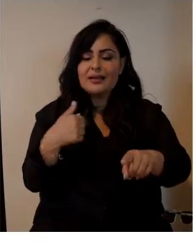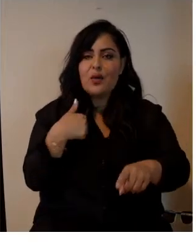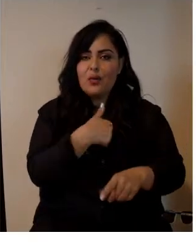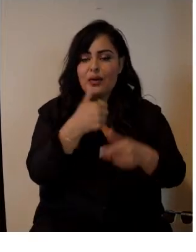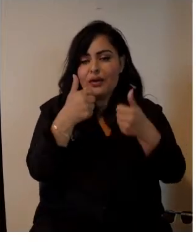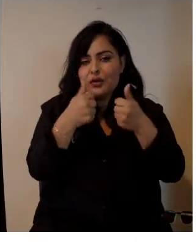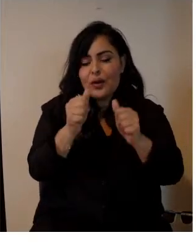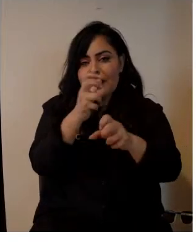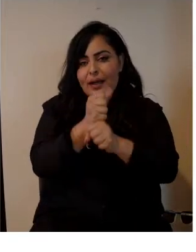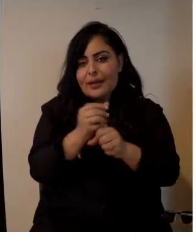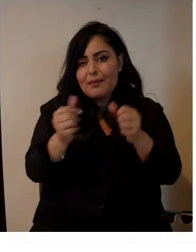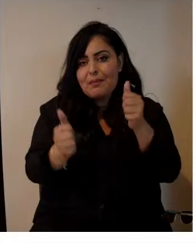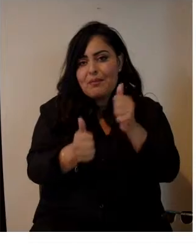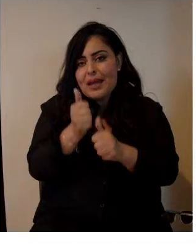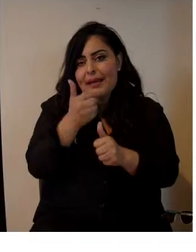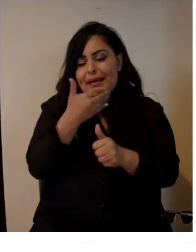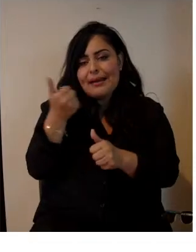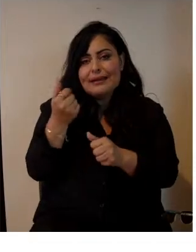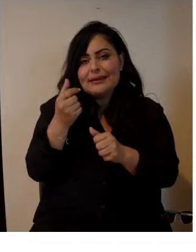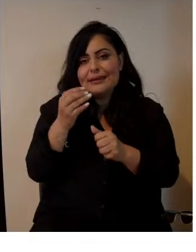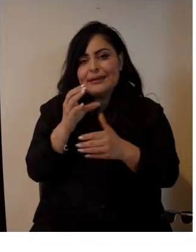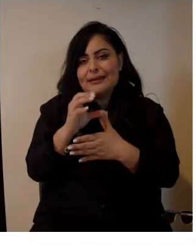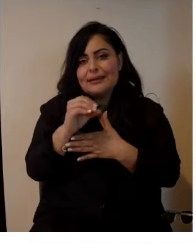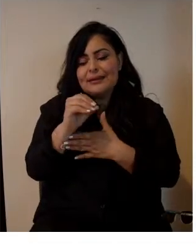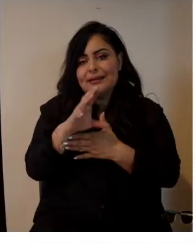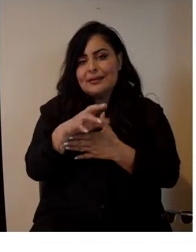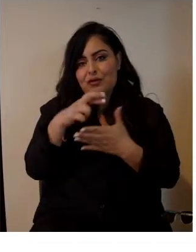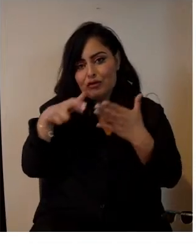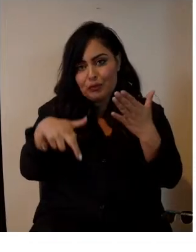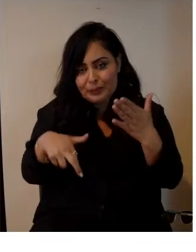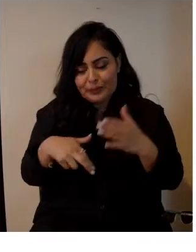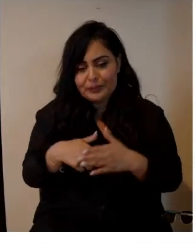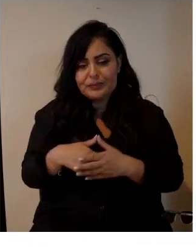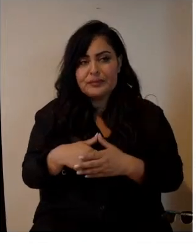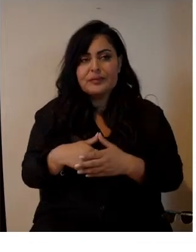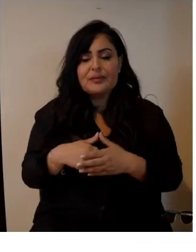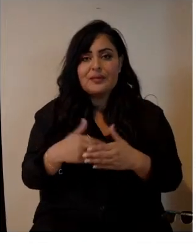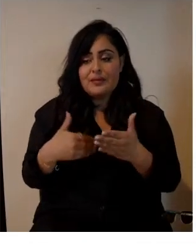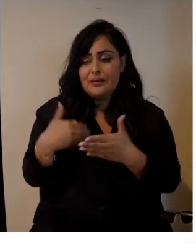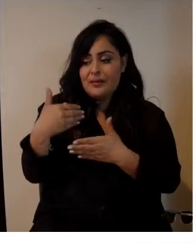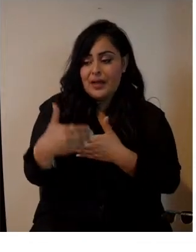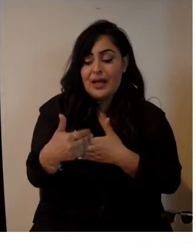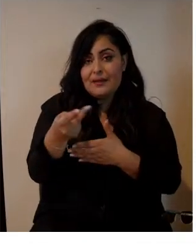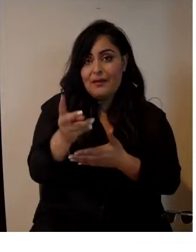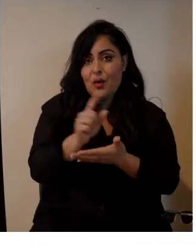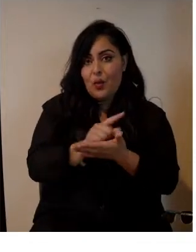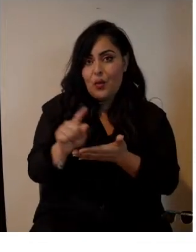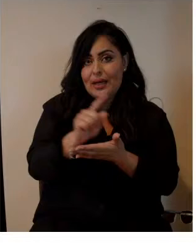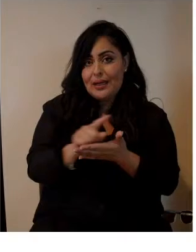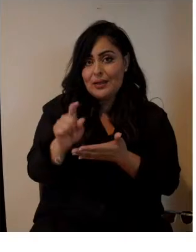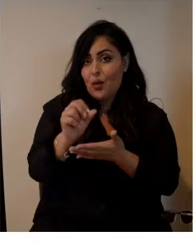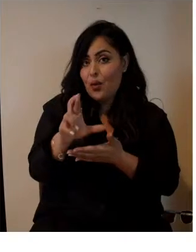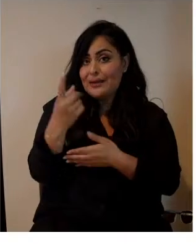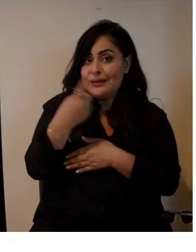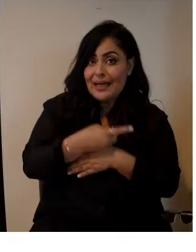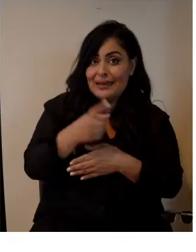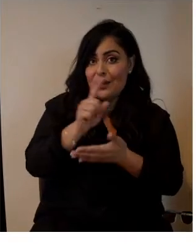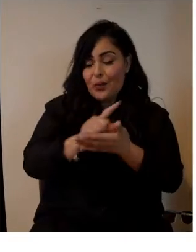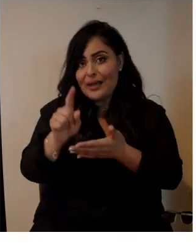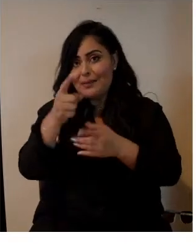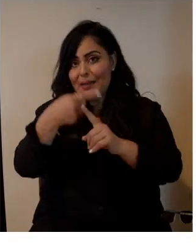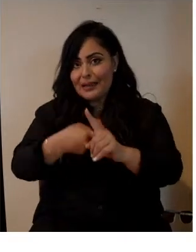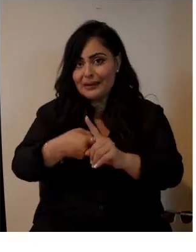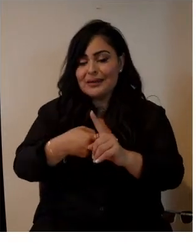for values at risk and then values that are impacted. And over the next coming weeks and or days and weeks and then into